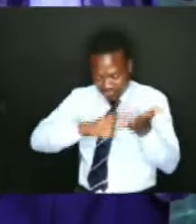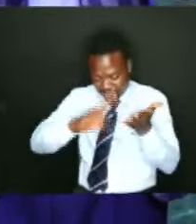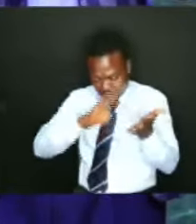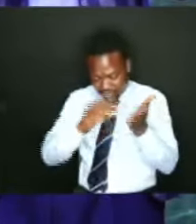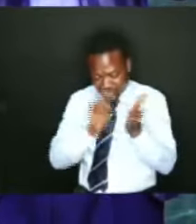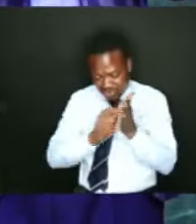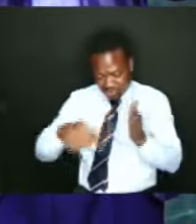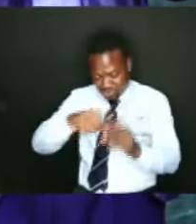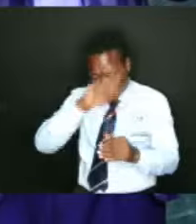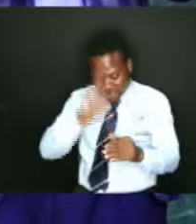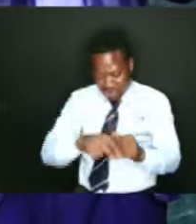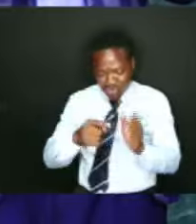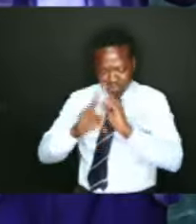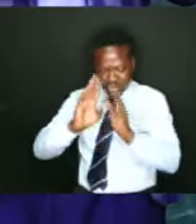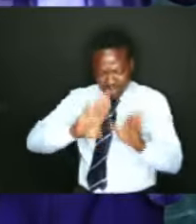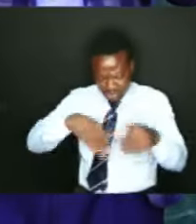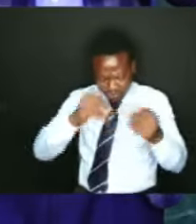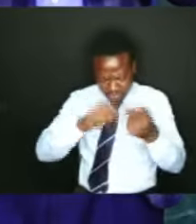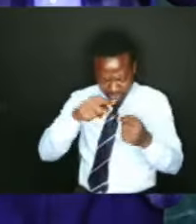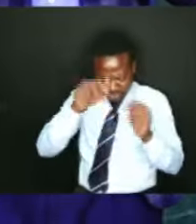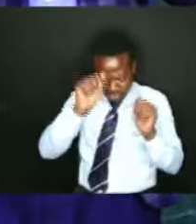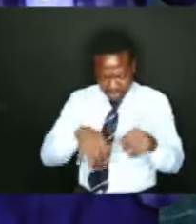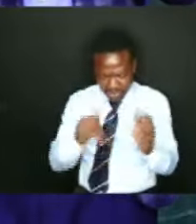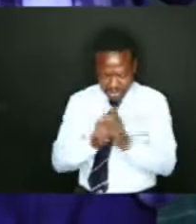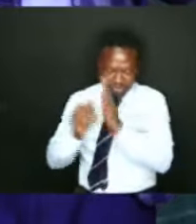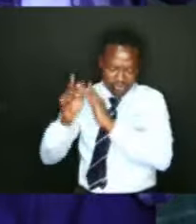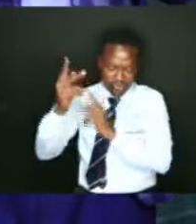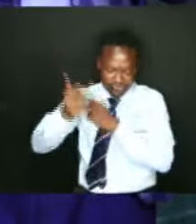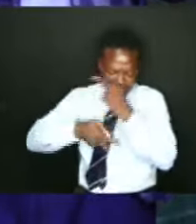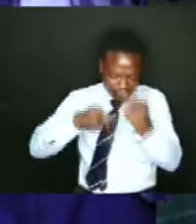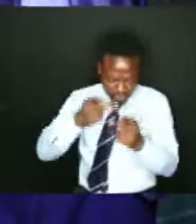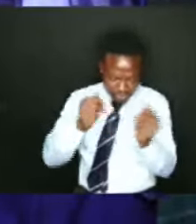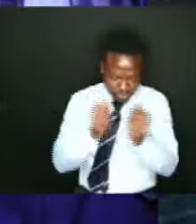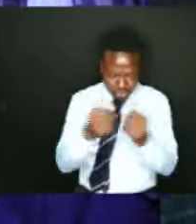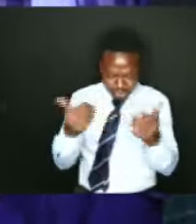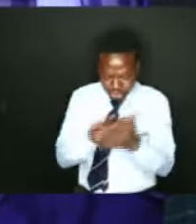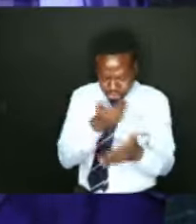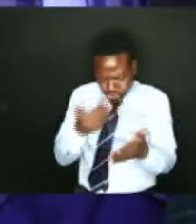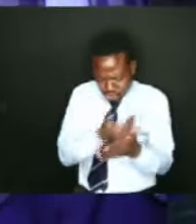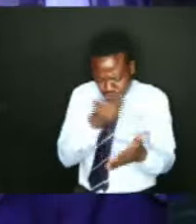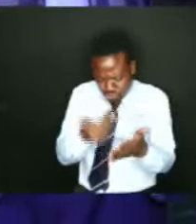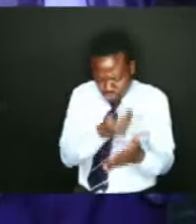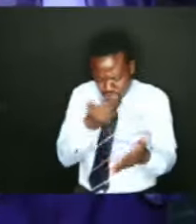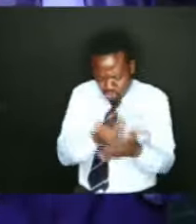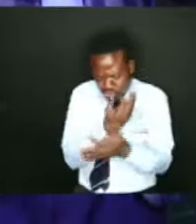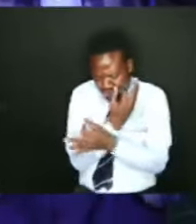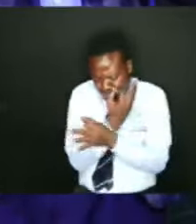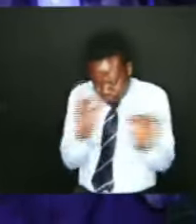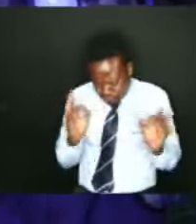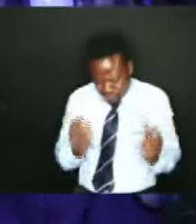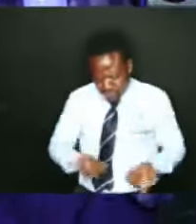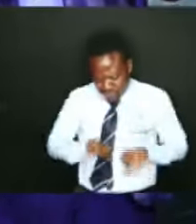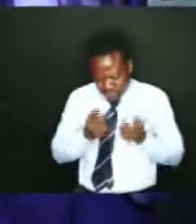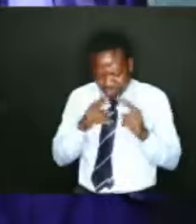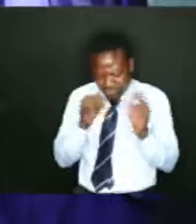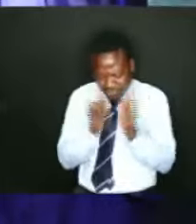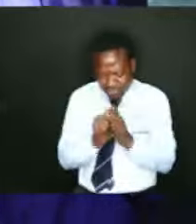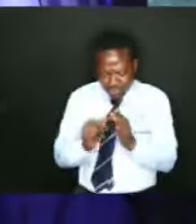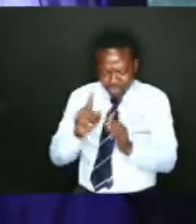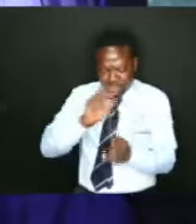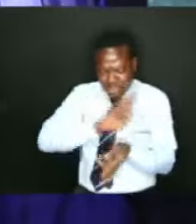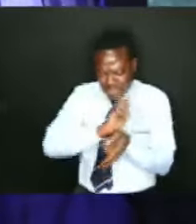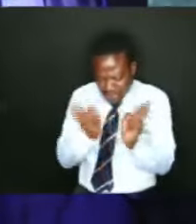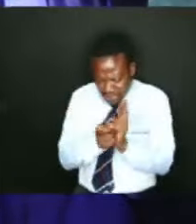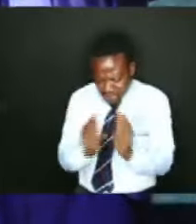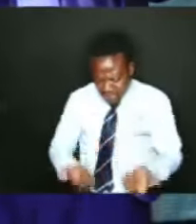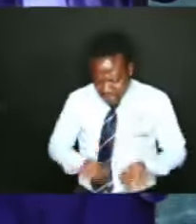that we deserve. That He should visit us with times of refreshing. A turn around, a change. A new